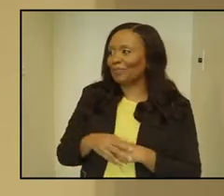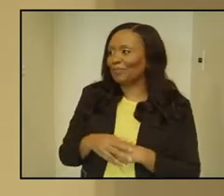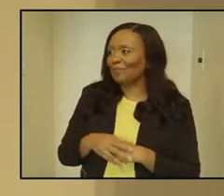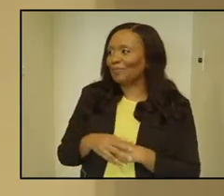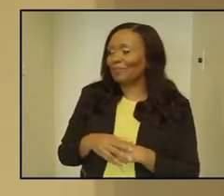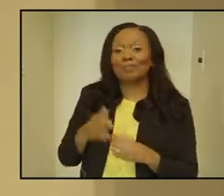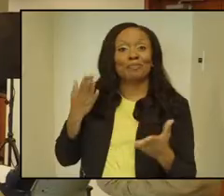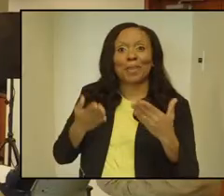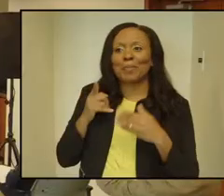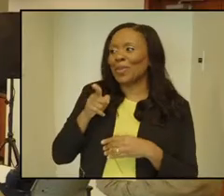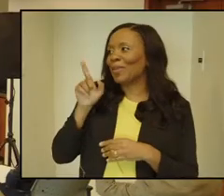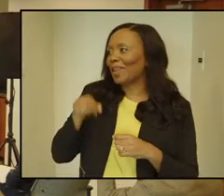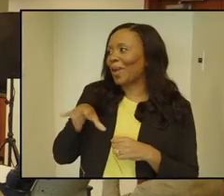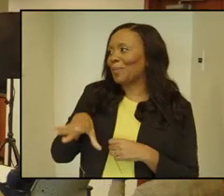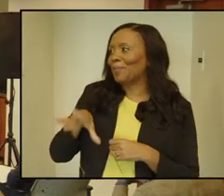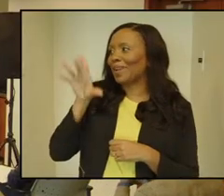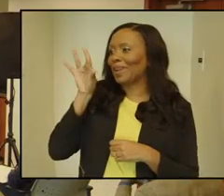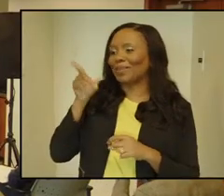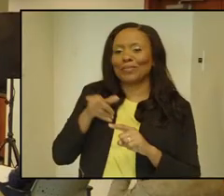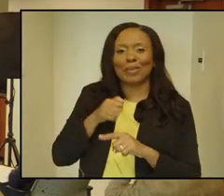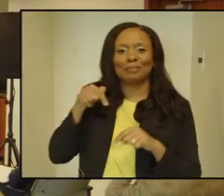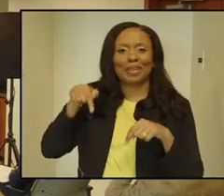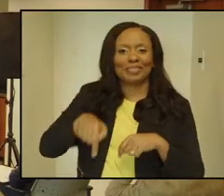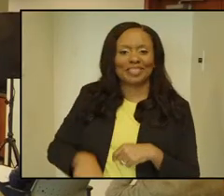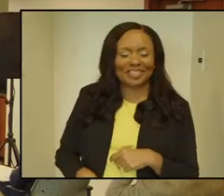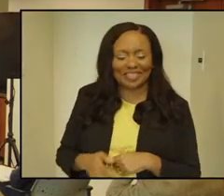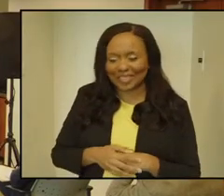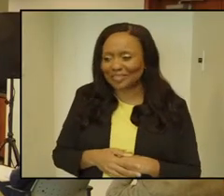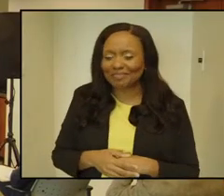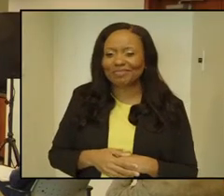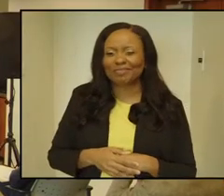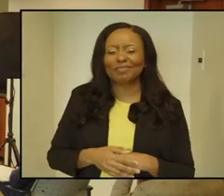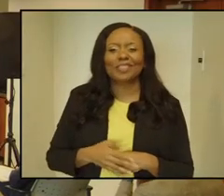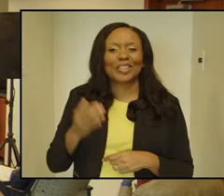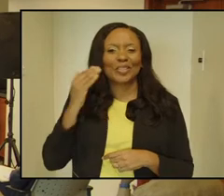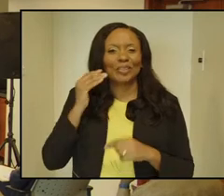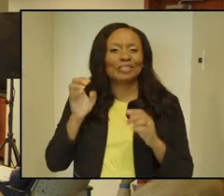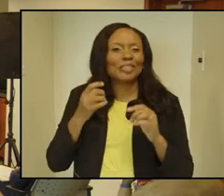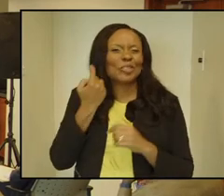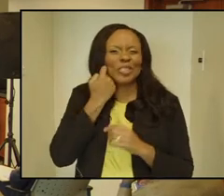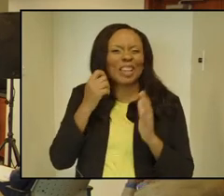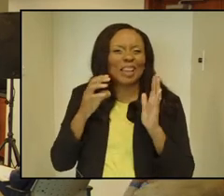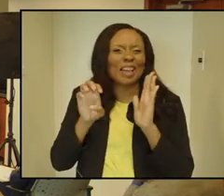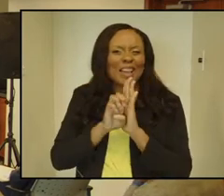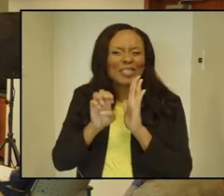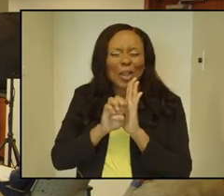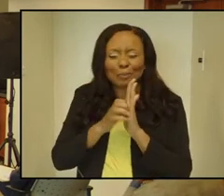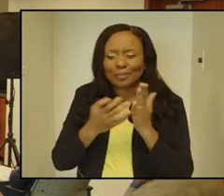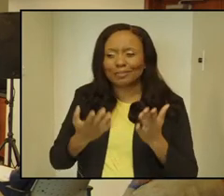invited to collect it from downstairs on your way up.